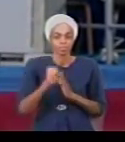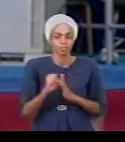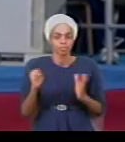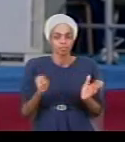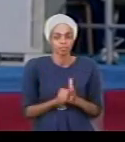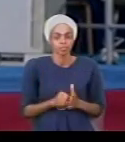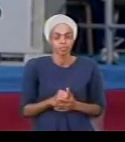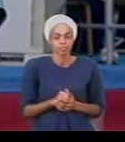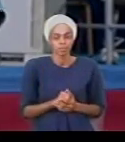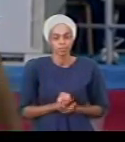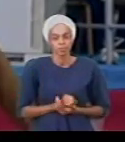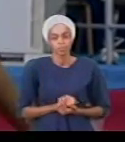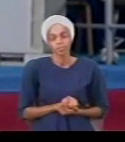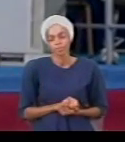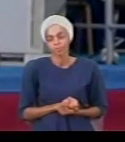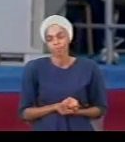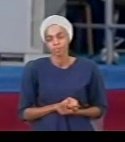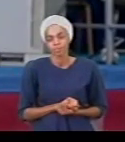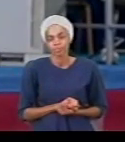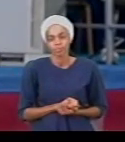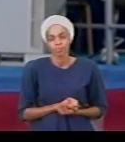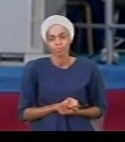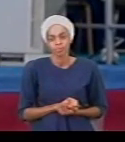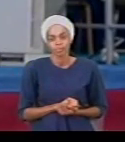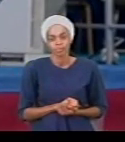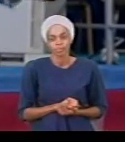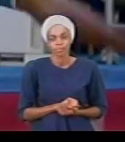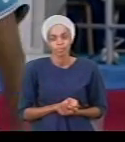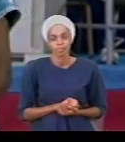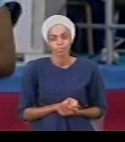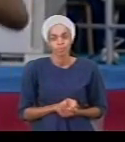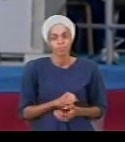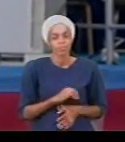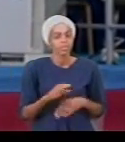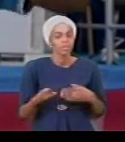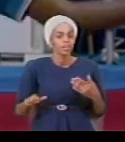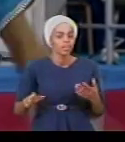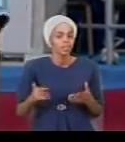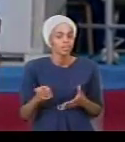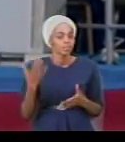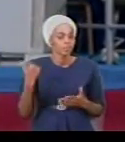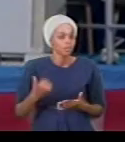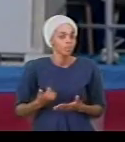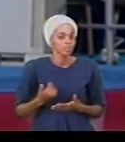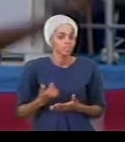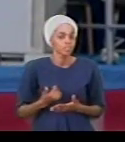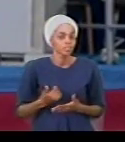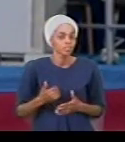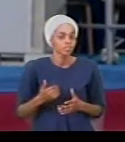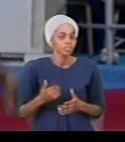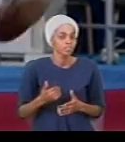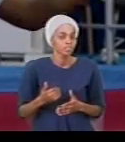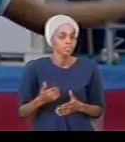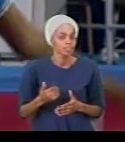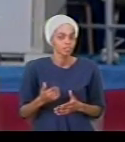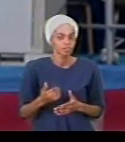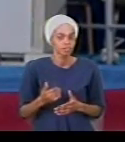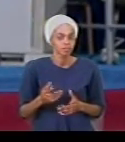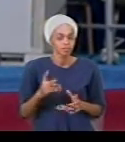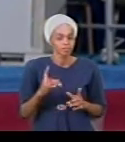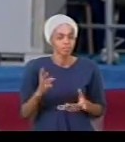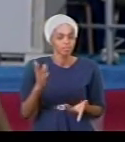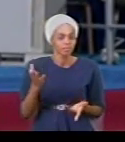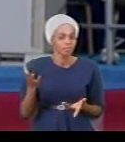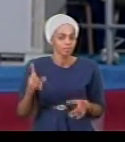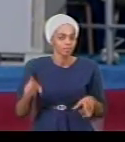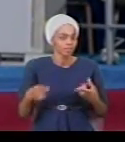all Pastor Williams, follow Mushokumi message not used to enter my head. I used to commit sin. I was a sinner. I am a sinner rather.